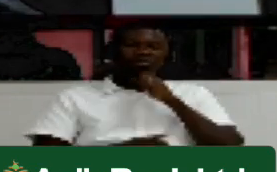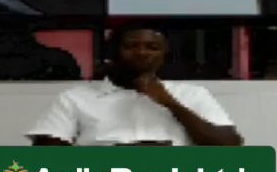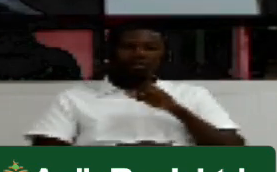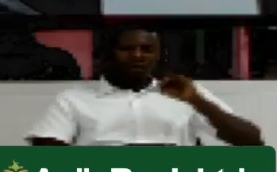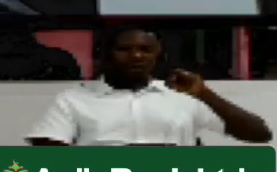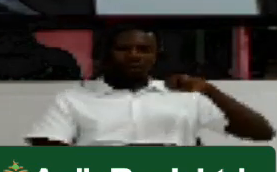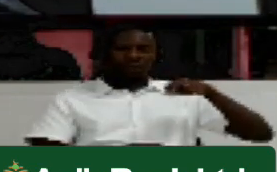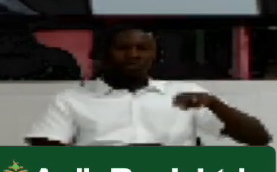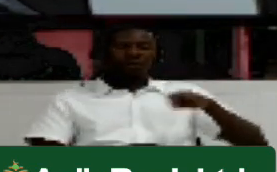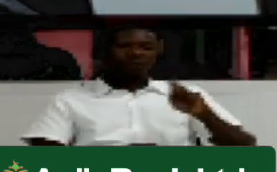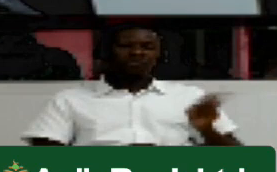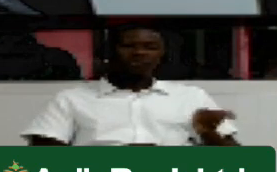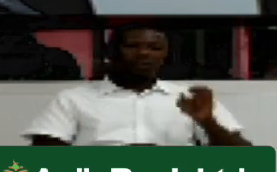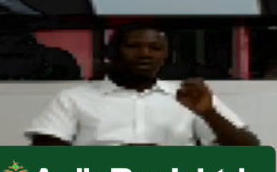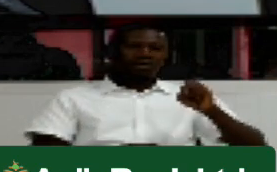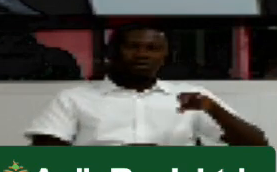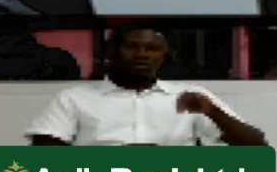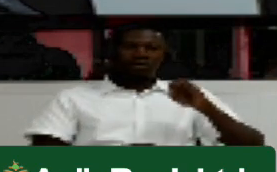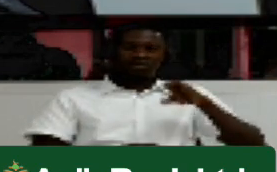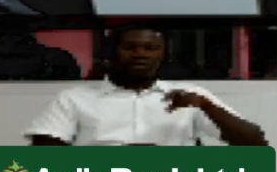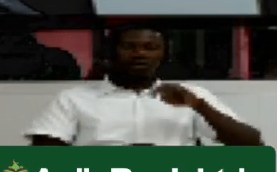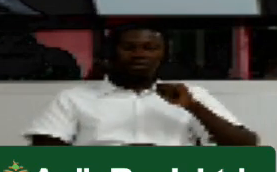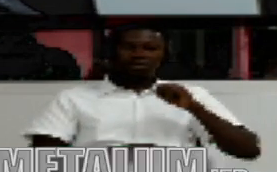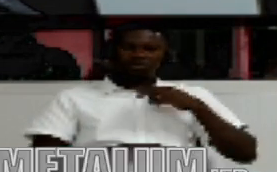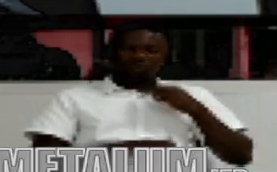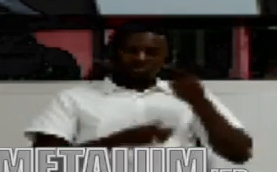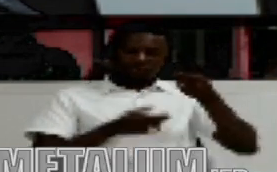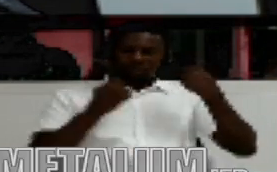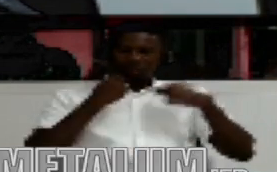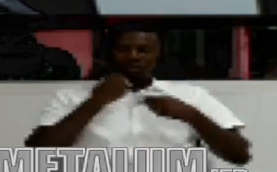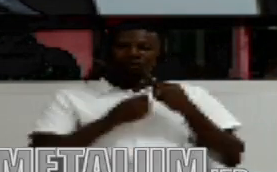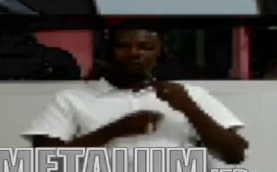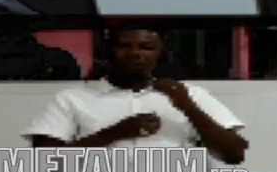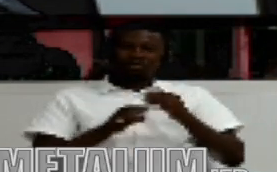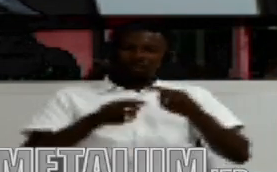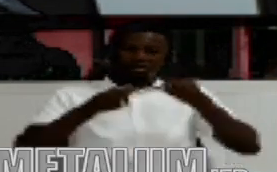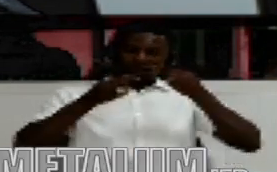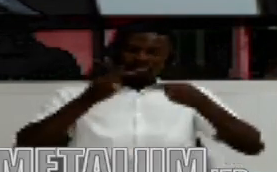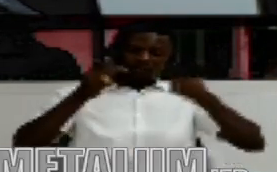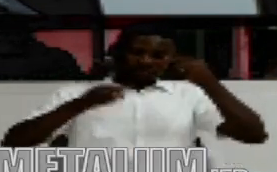testify before the Commission. We will resume our proceedings